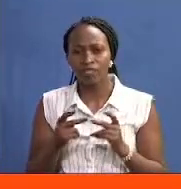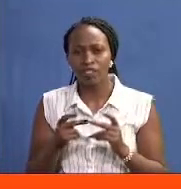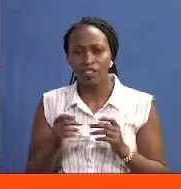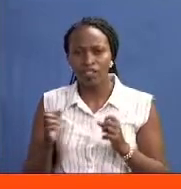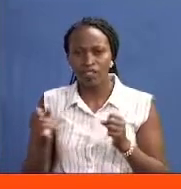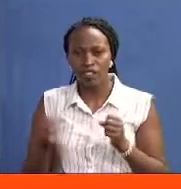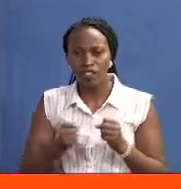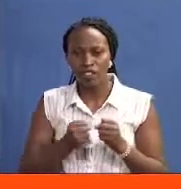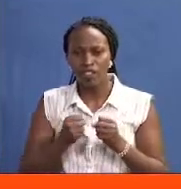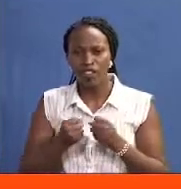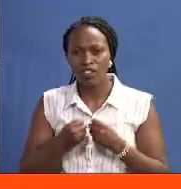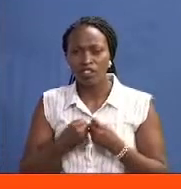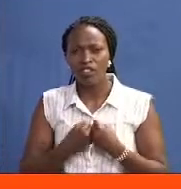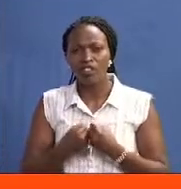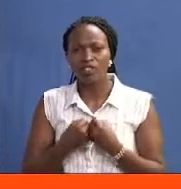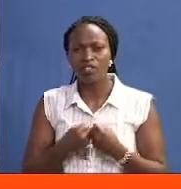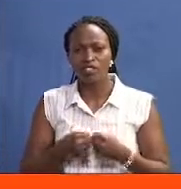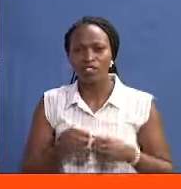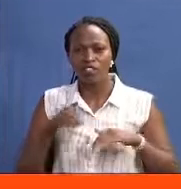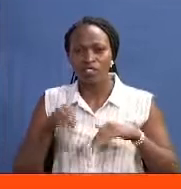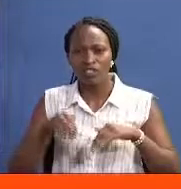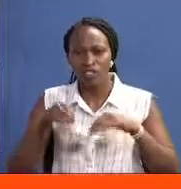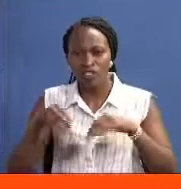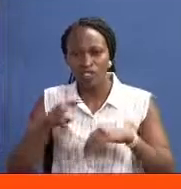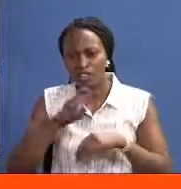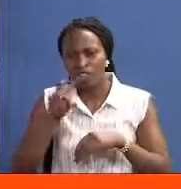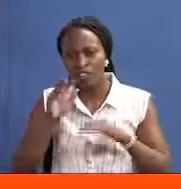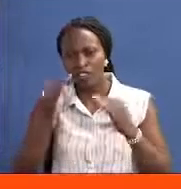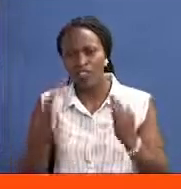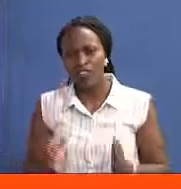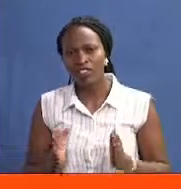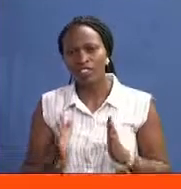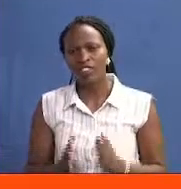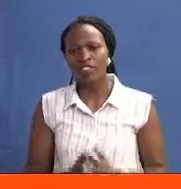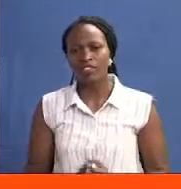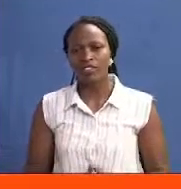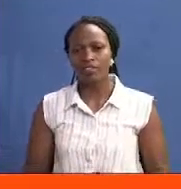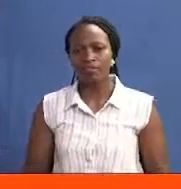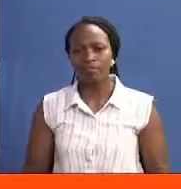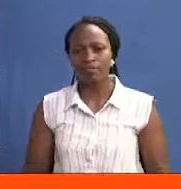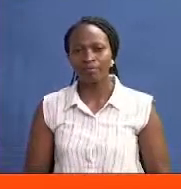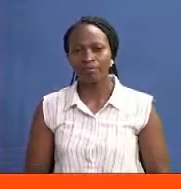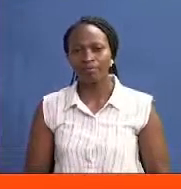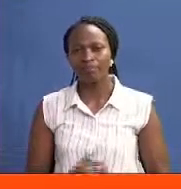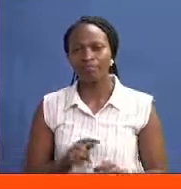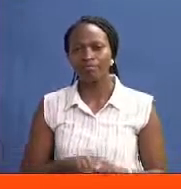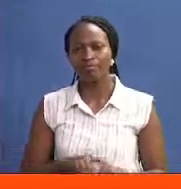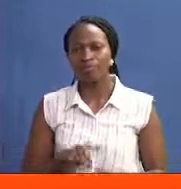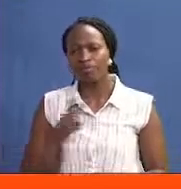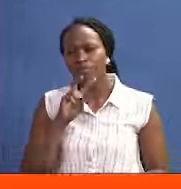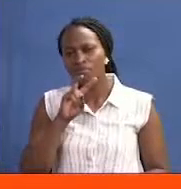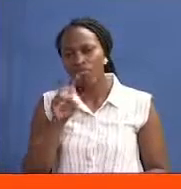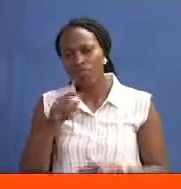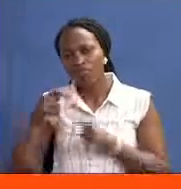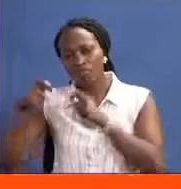to follow the audience and the platforms that they are now using. And now looking at the traditional role,